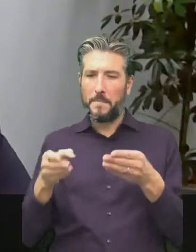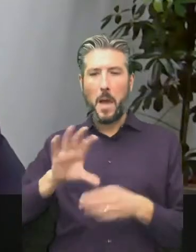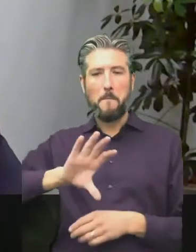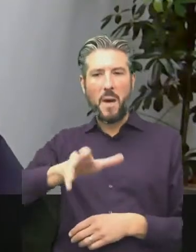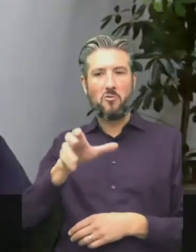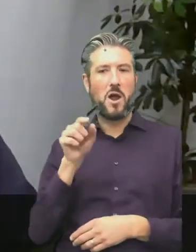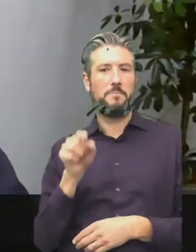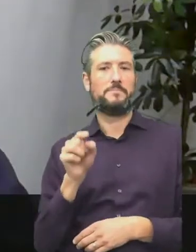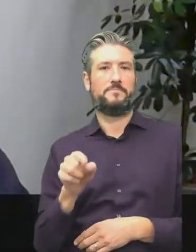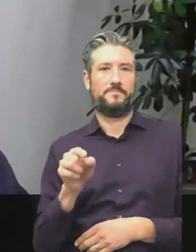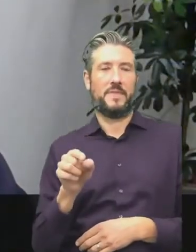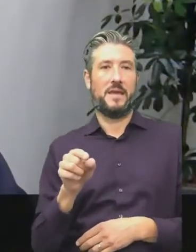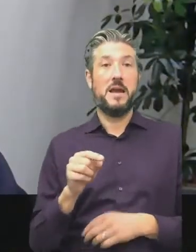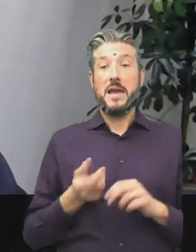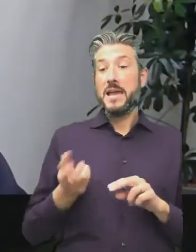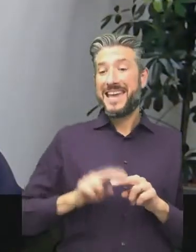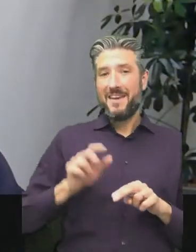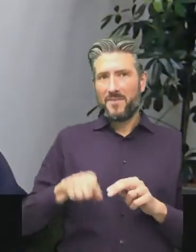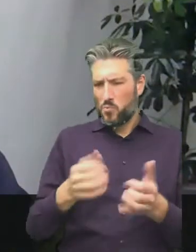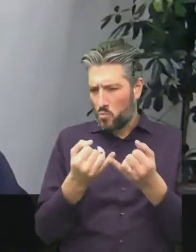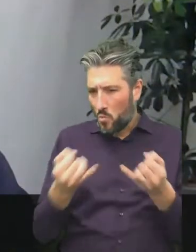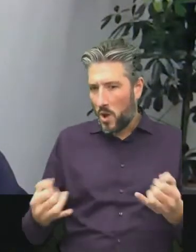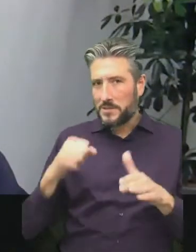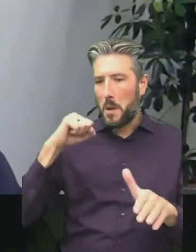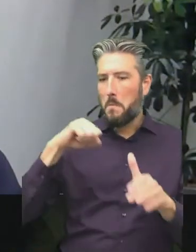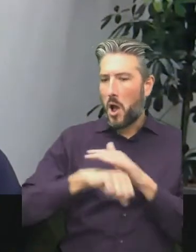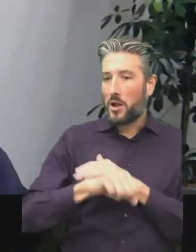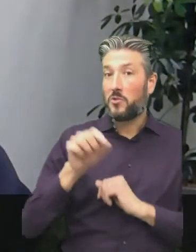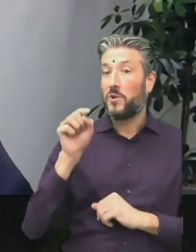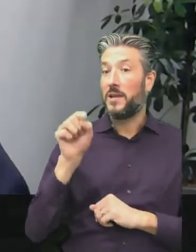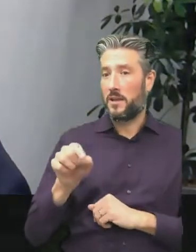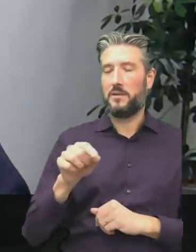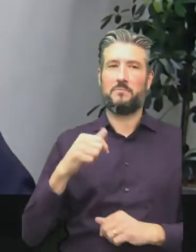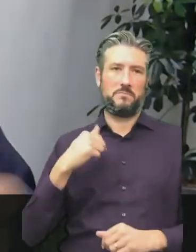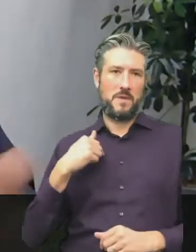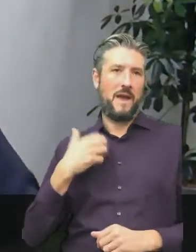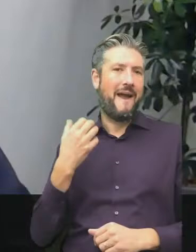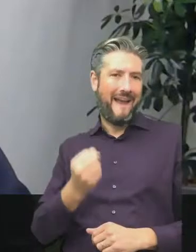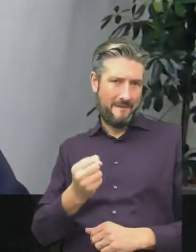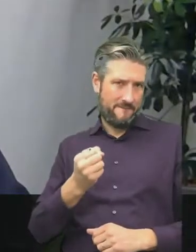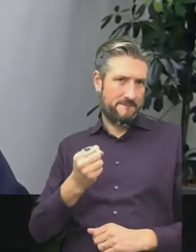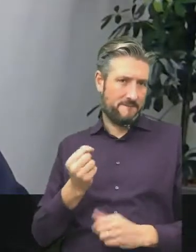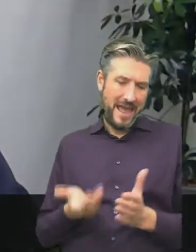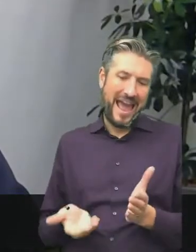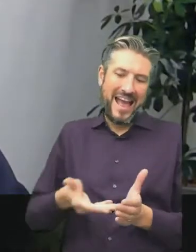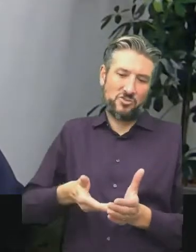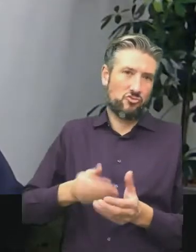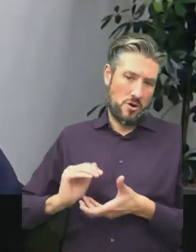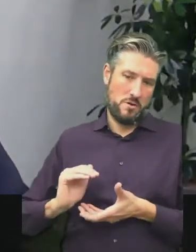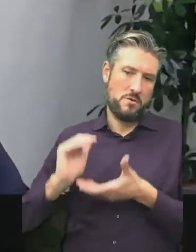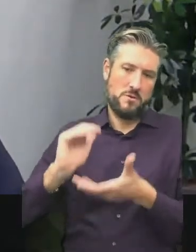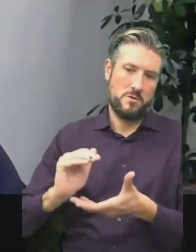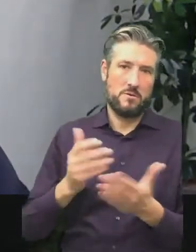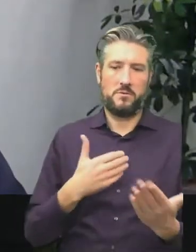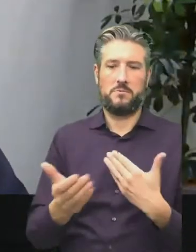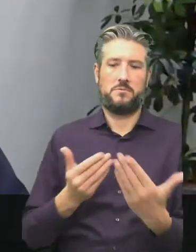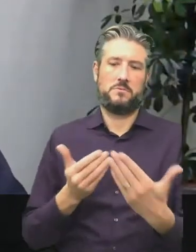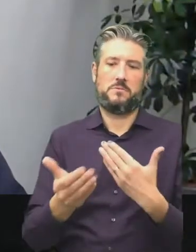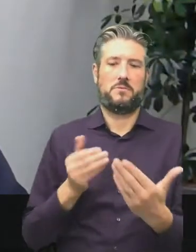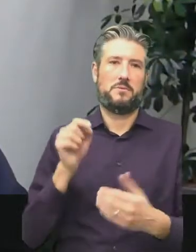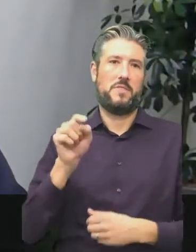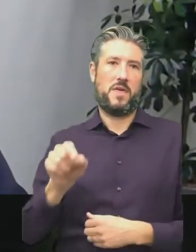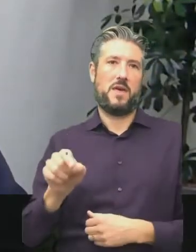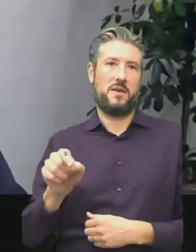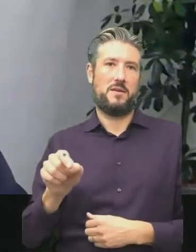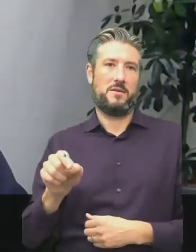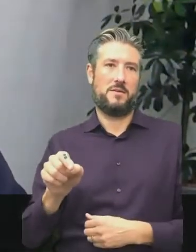there's additional resources to help in burglary as well. And that's what's led to a reduction in burglary in big numbers in those boroughs